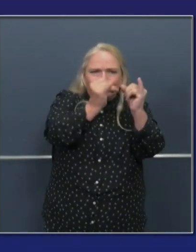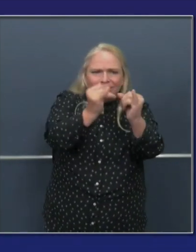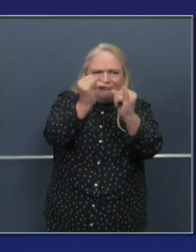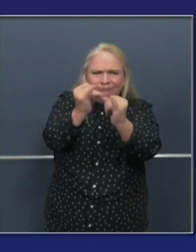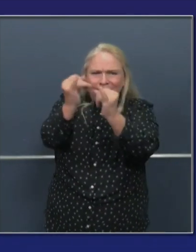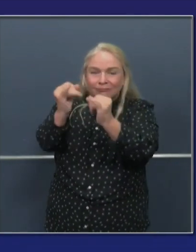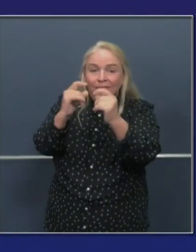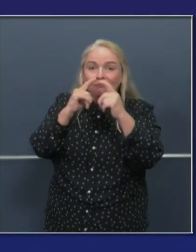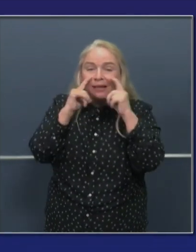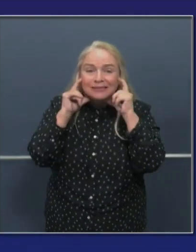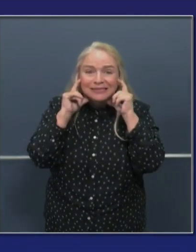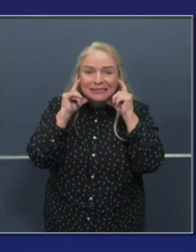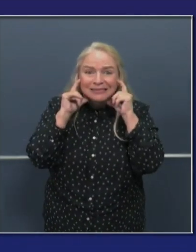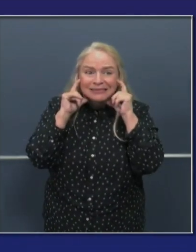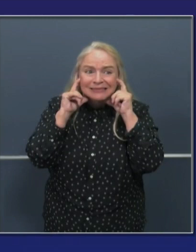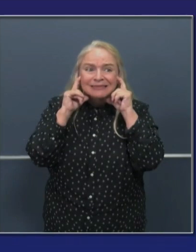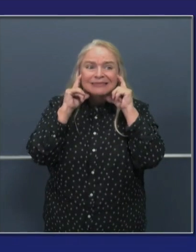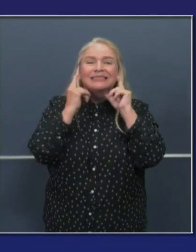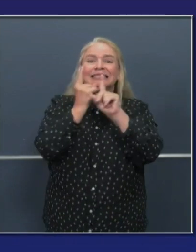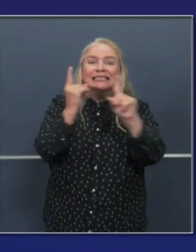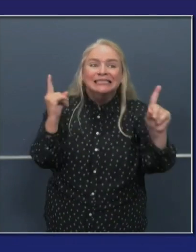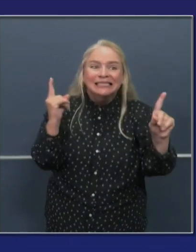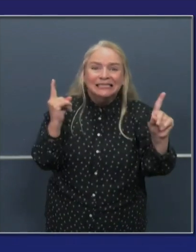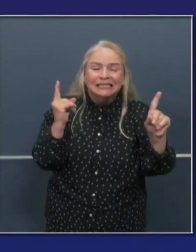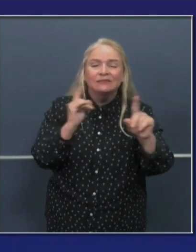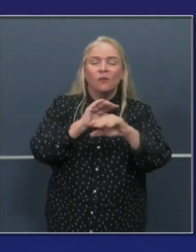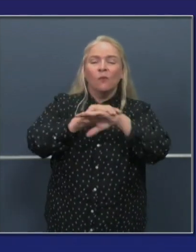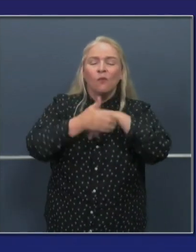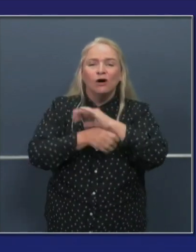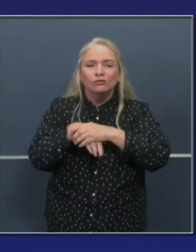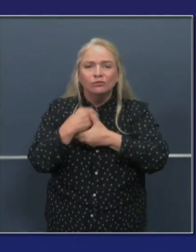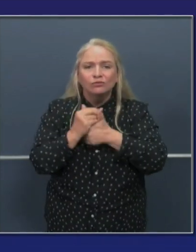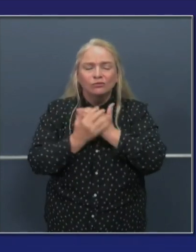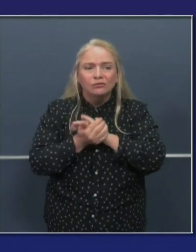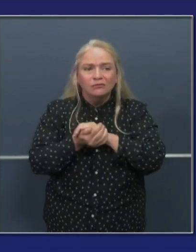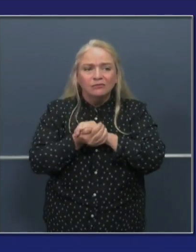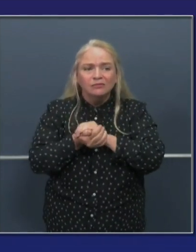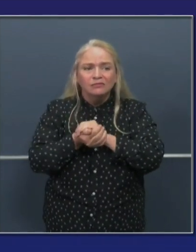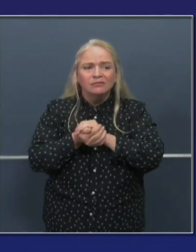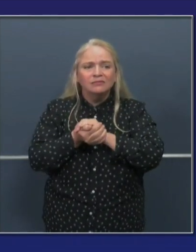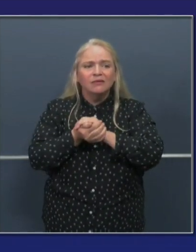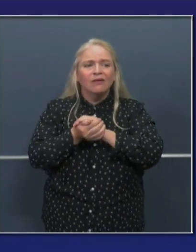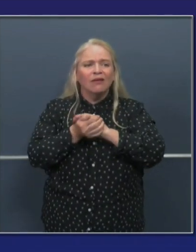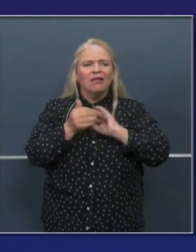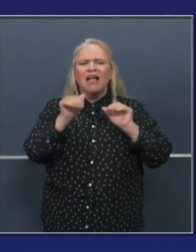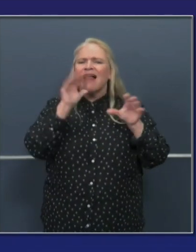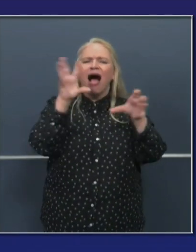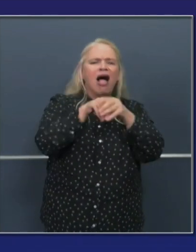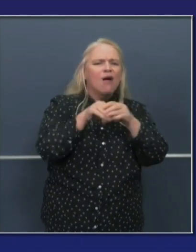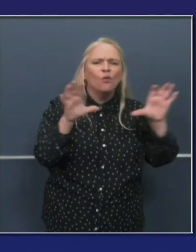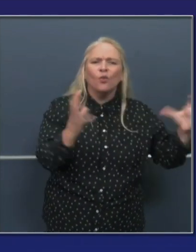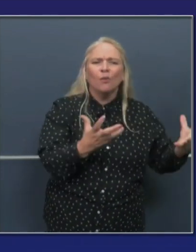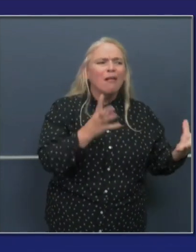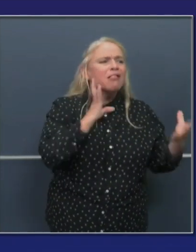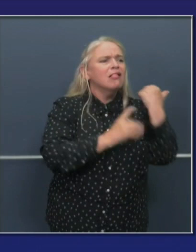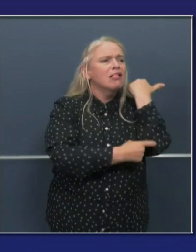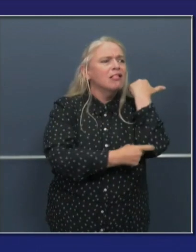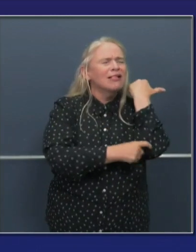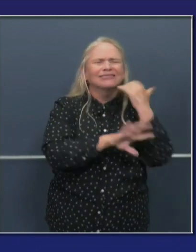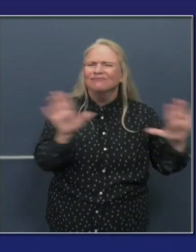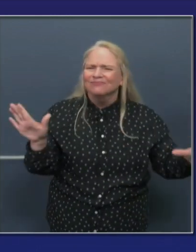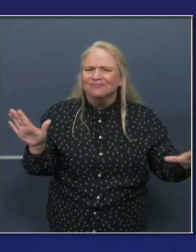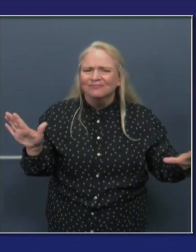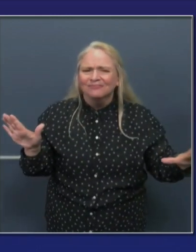practicing the hand washing and physical distancing and social distancing that's required of all of us at this moment. At peril,